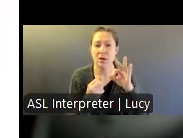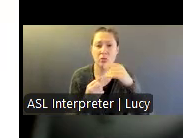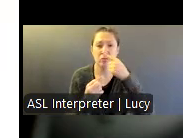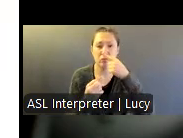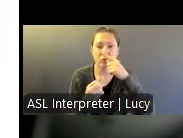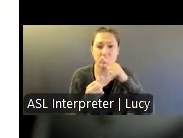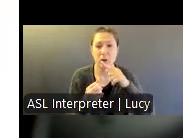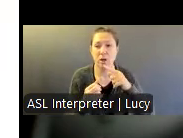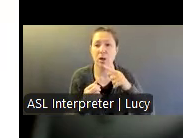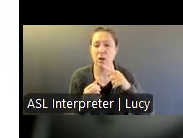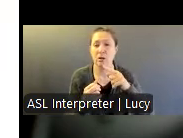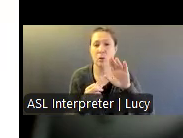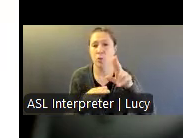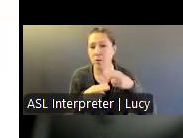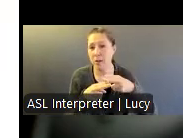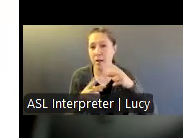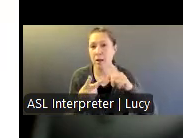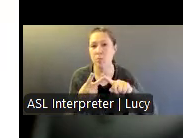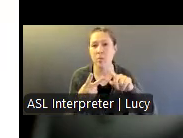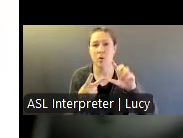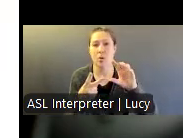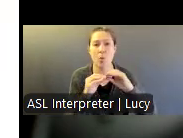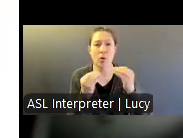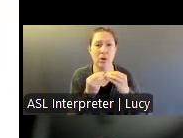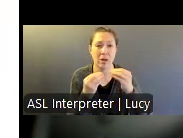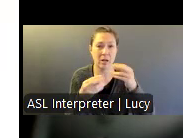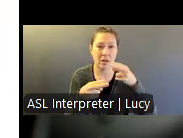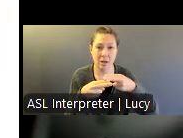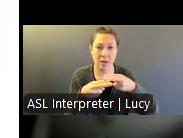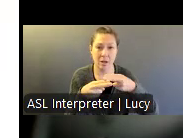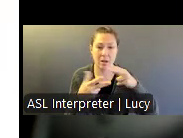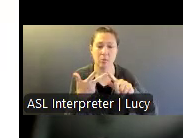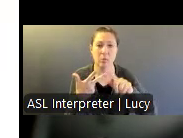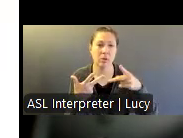name, organization, and pronouns so we know who's here with us today.